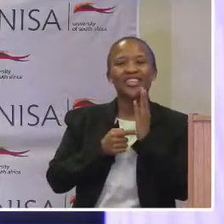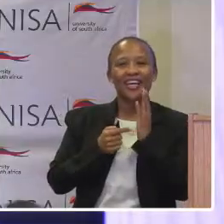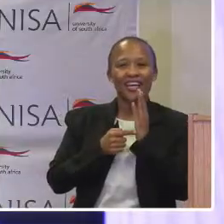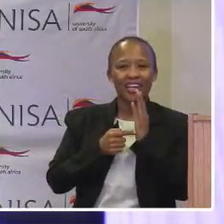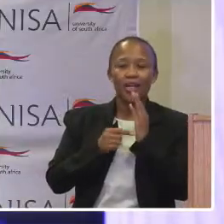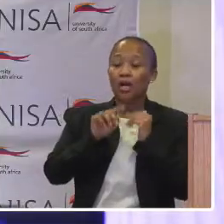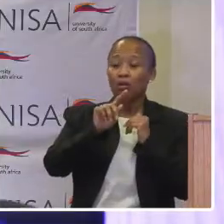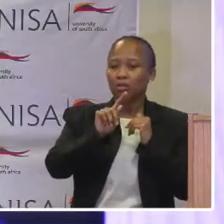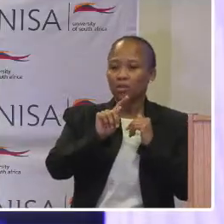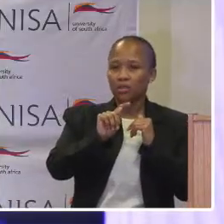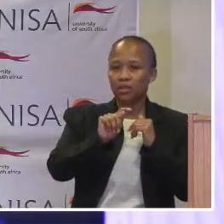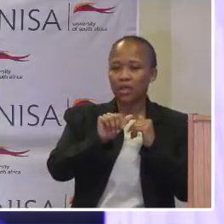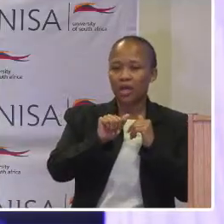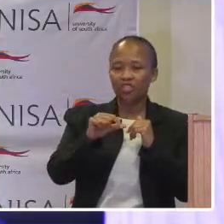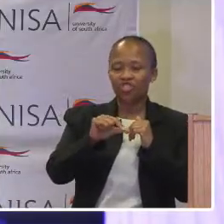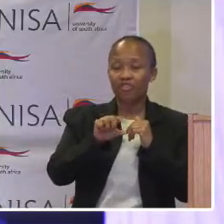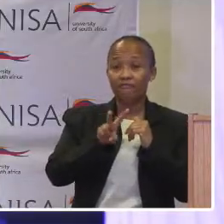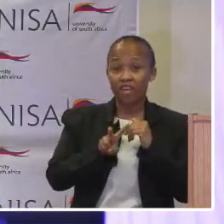a transport